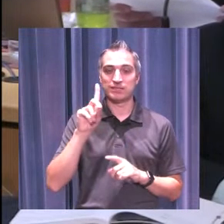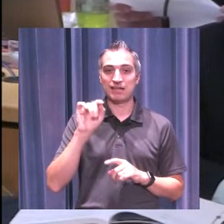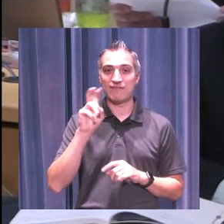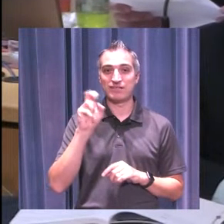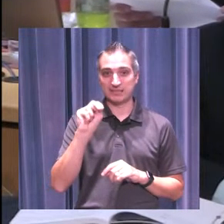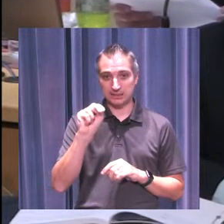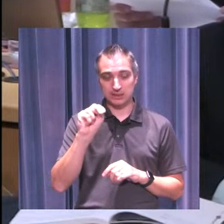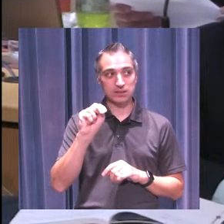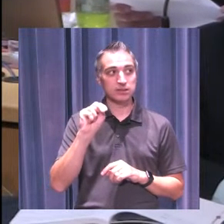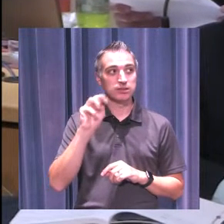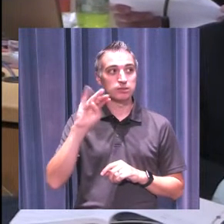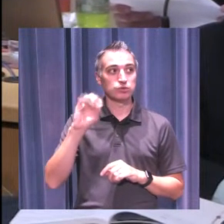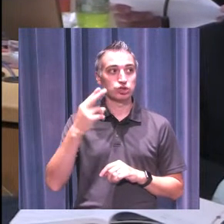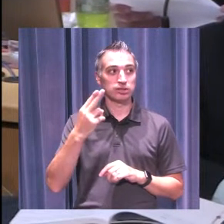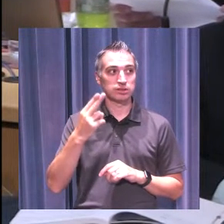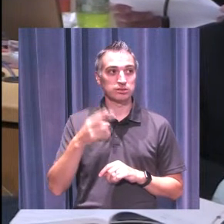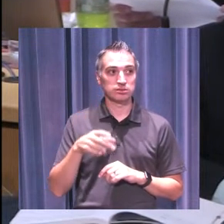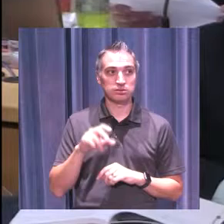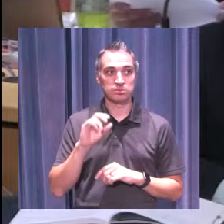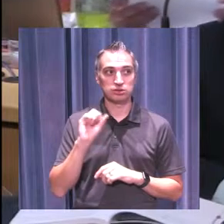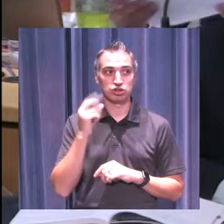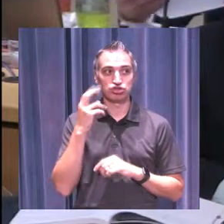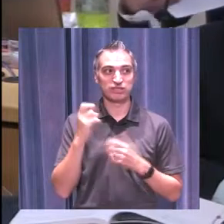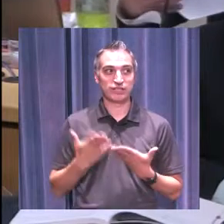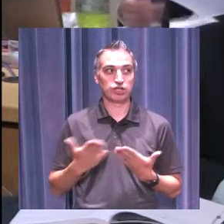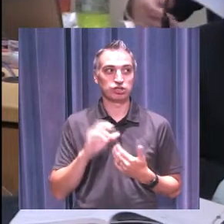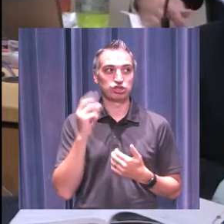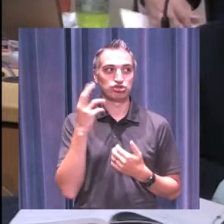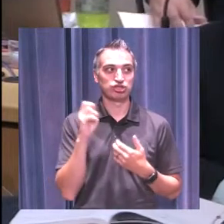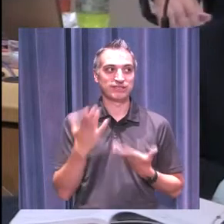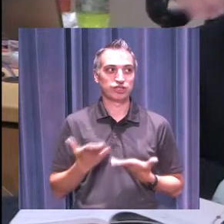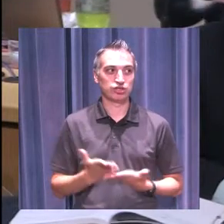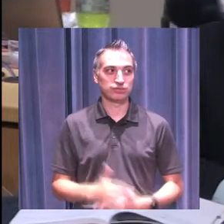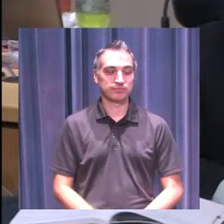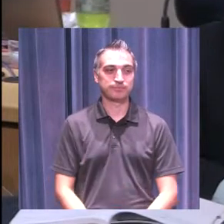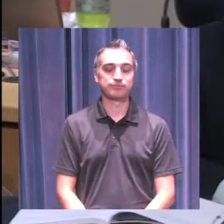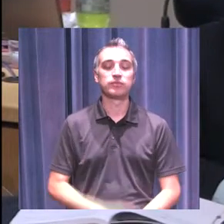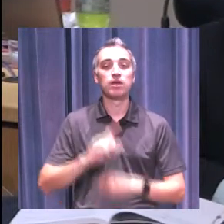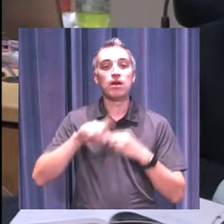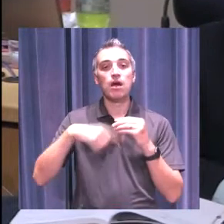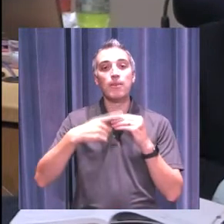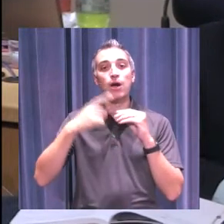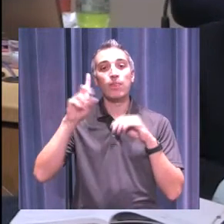of democratic process and board function.